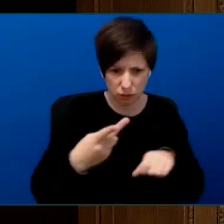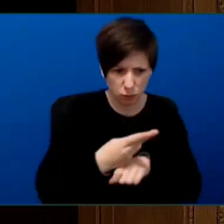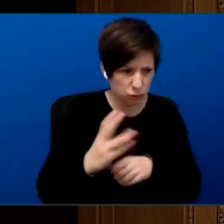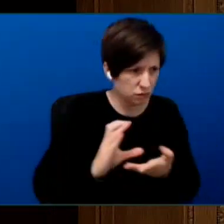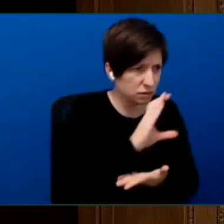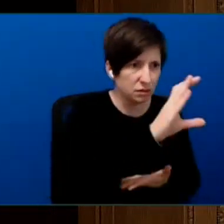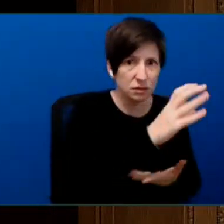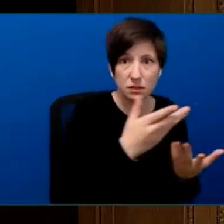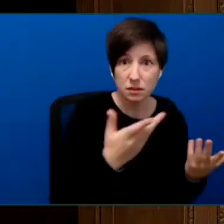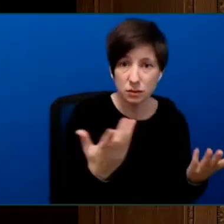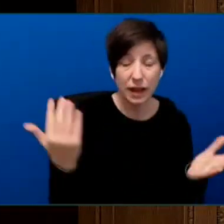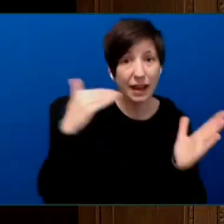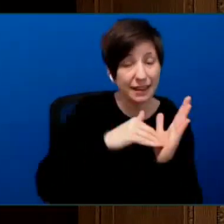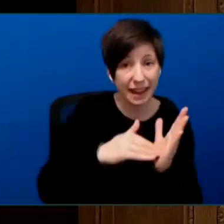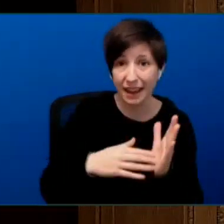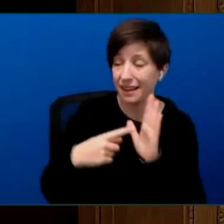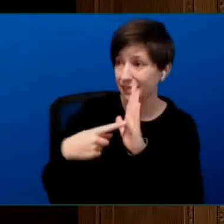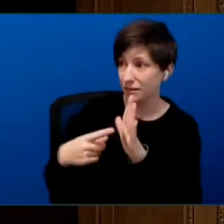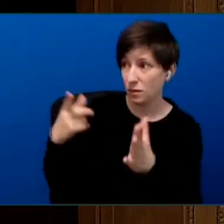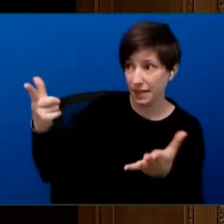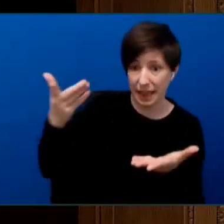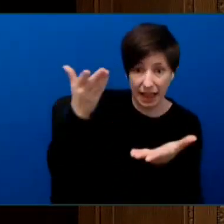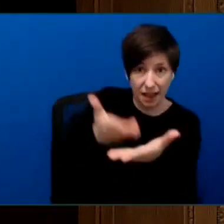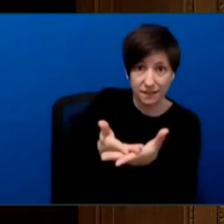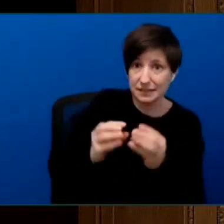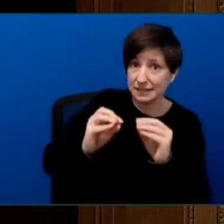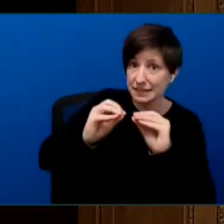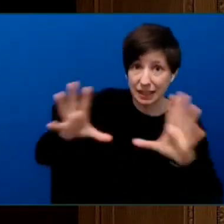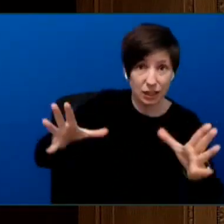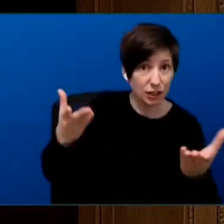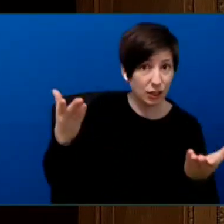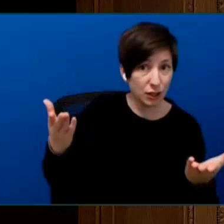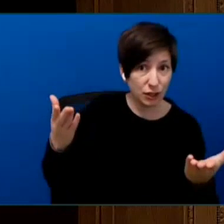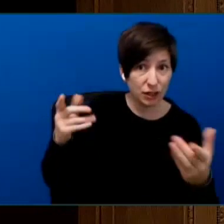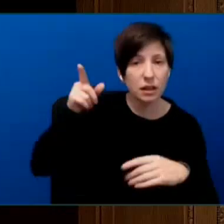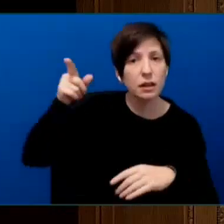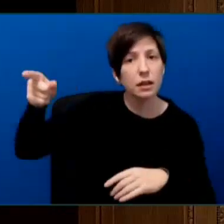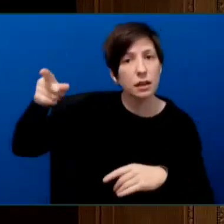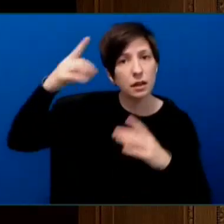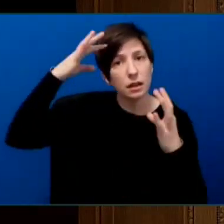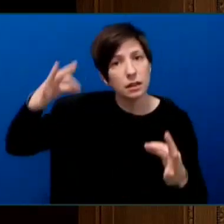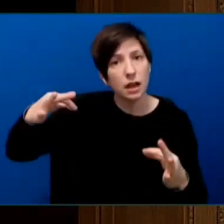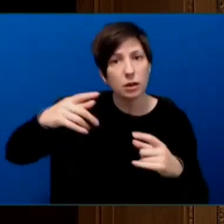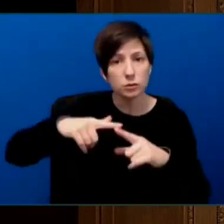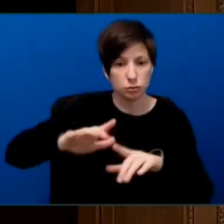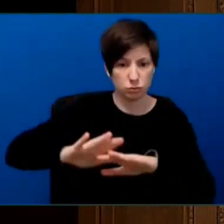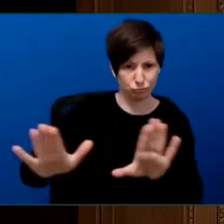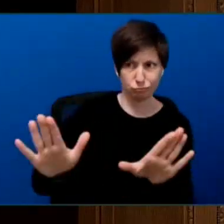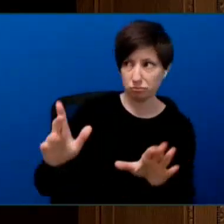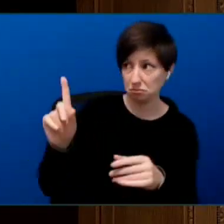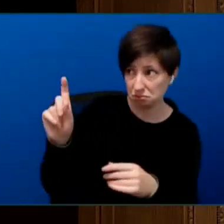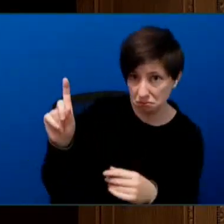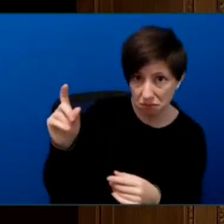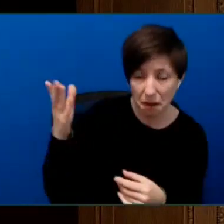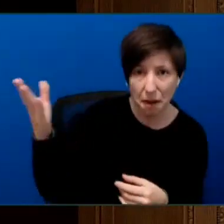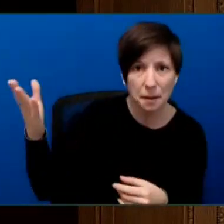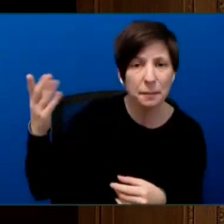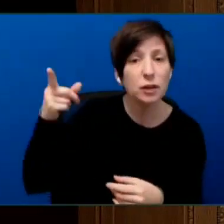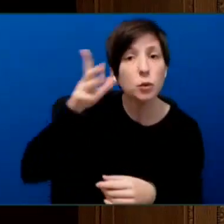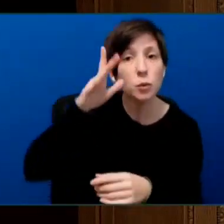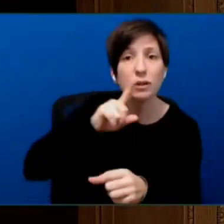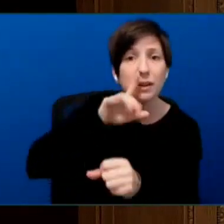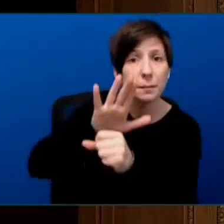by the evidence, apparently the decision to shut it down, will the Minister and the Premier commit to a